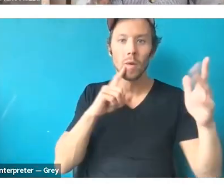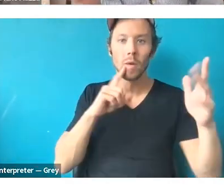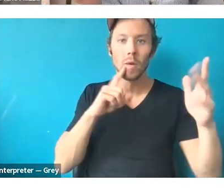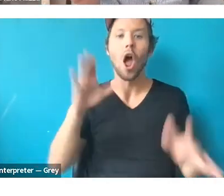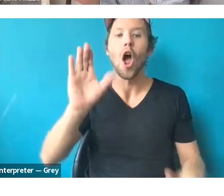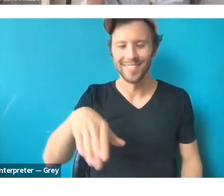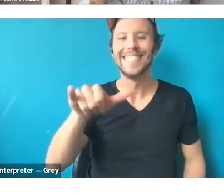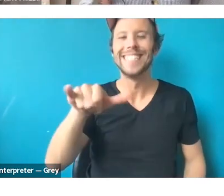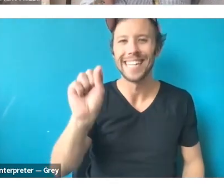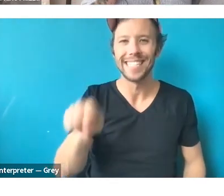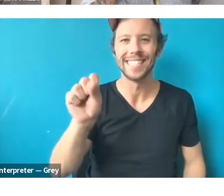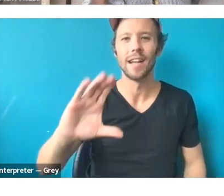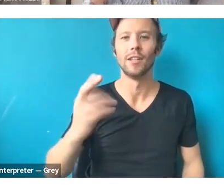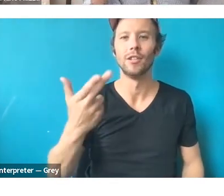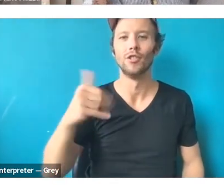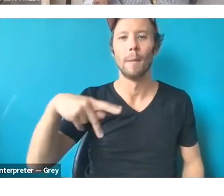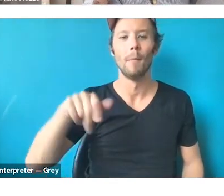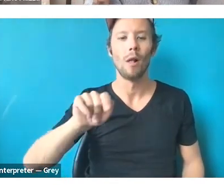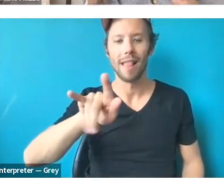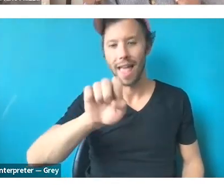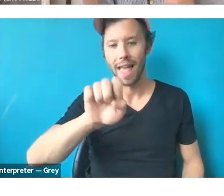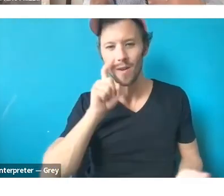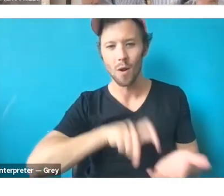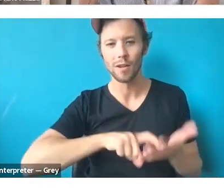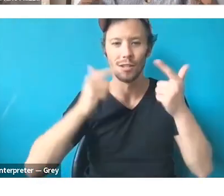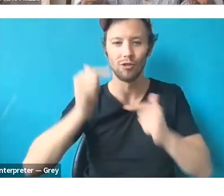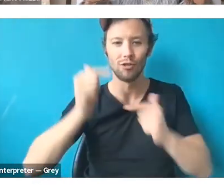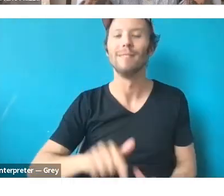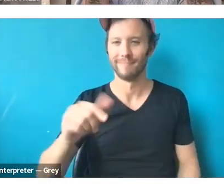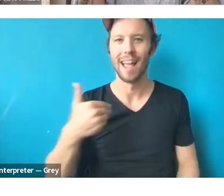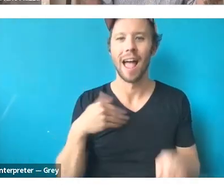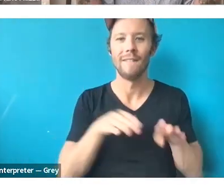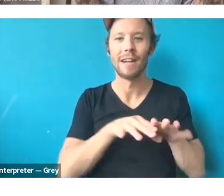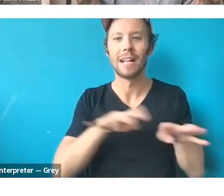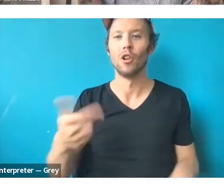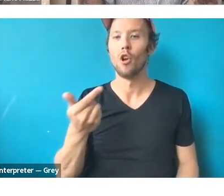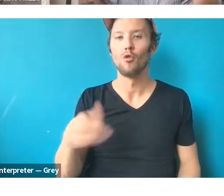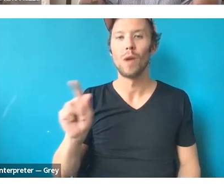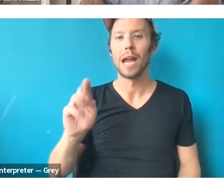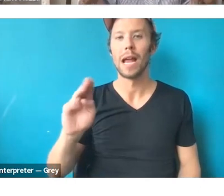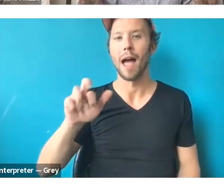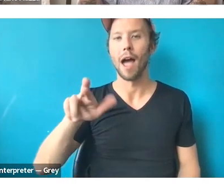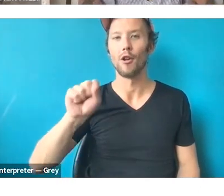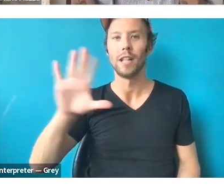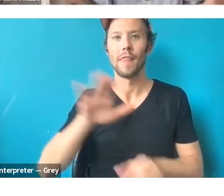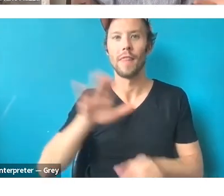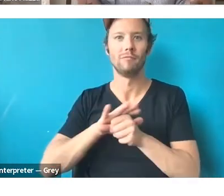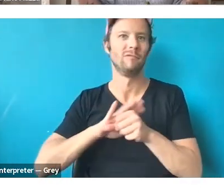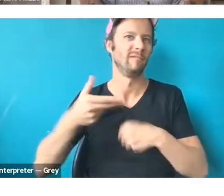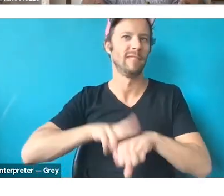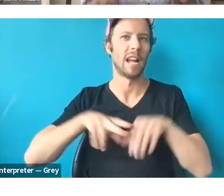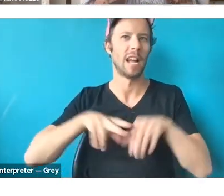collection. Greenhouse, Green Matters Natural Dye Studio actually dyed Chipotle's merch with